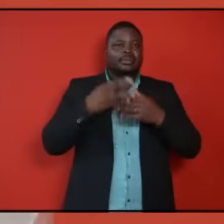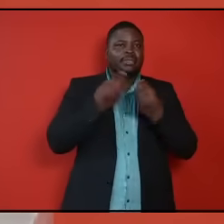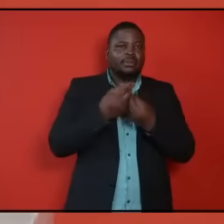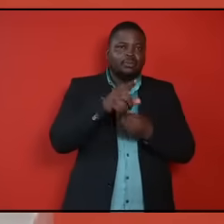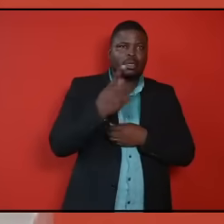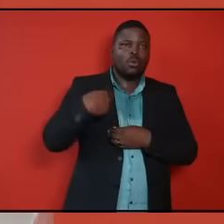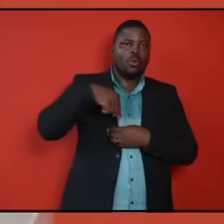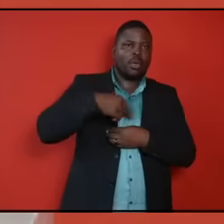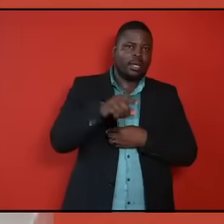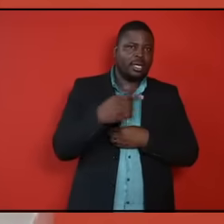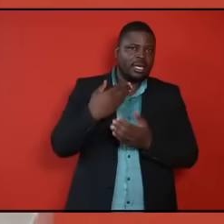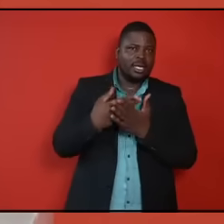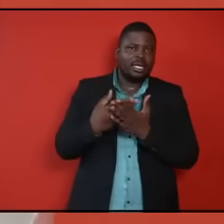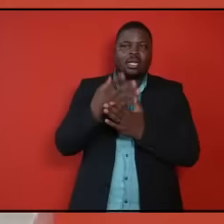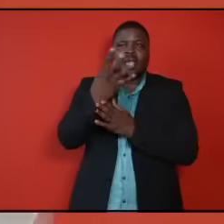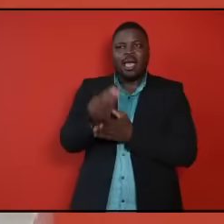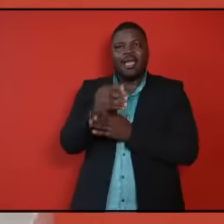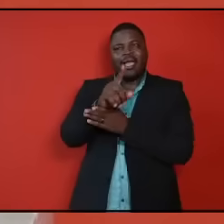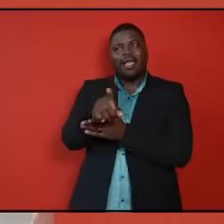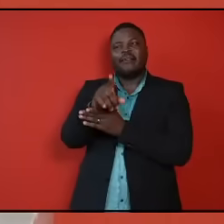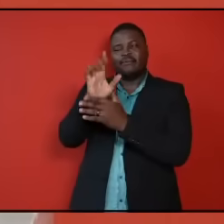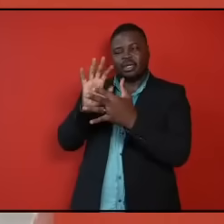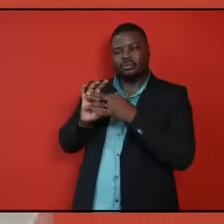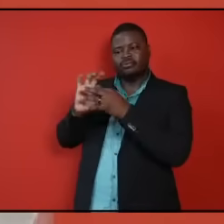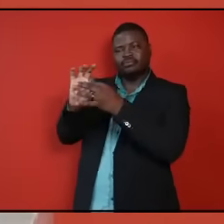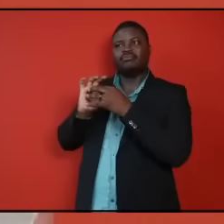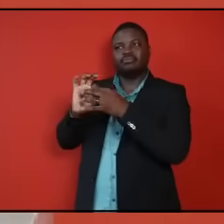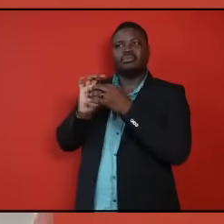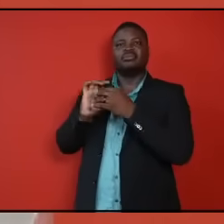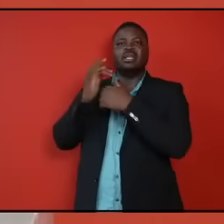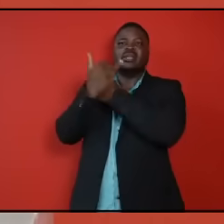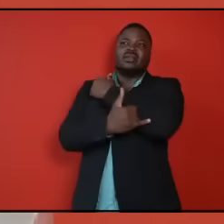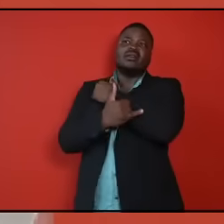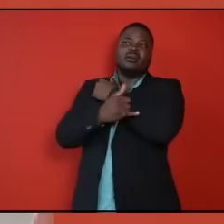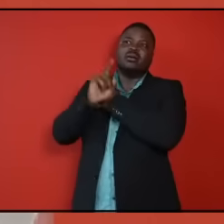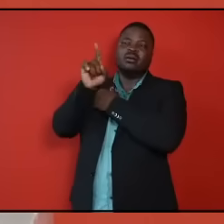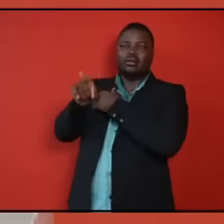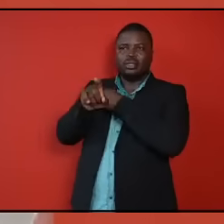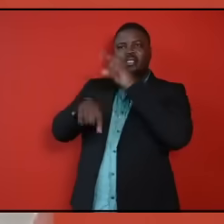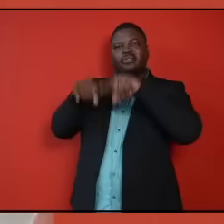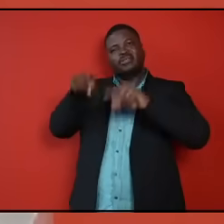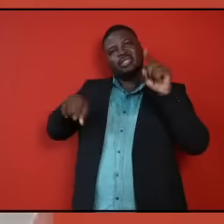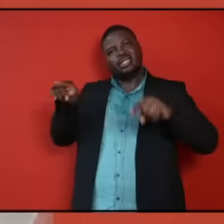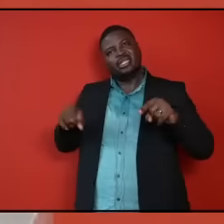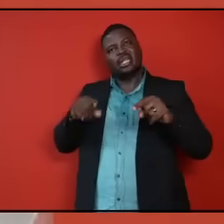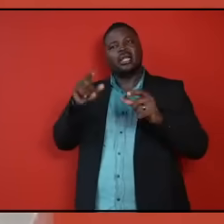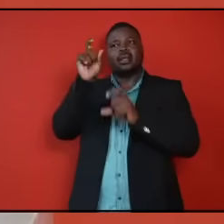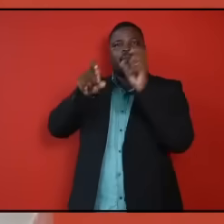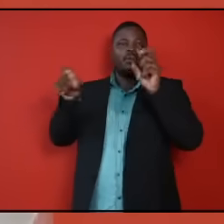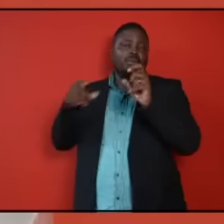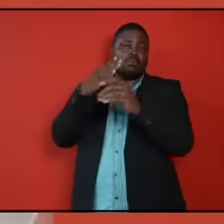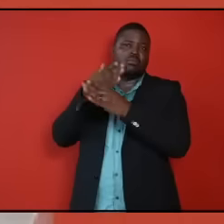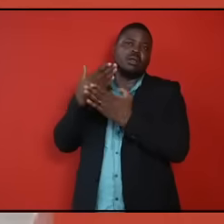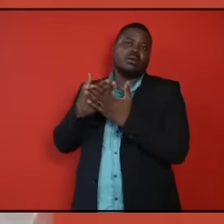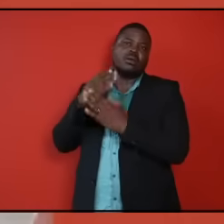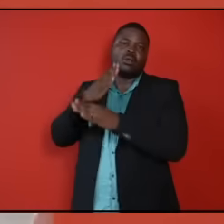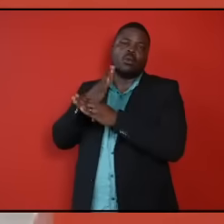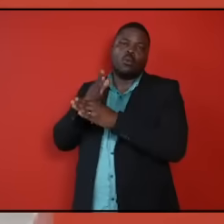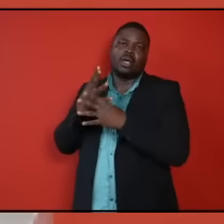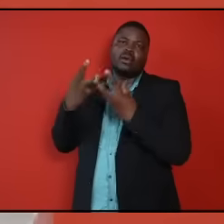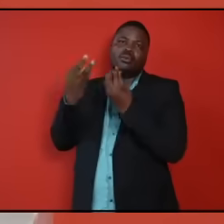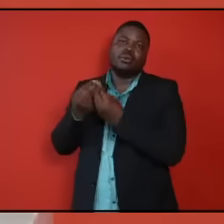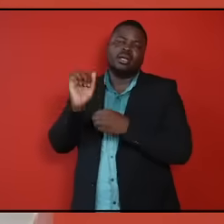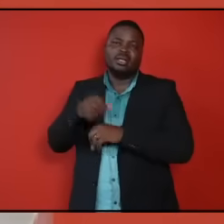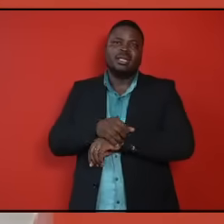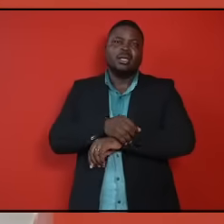an interface with different countries and different people, progressive people, to encourage